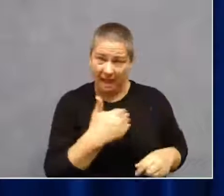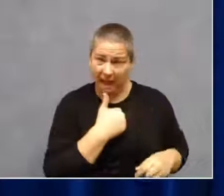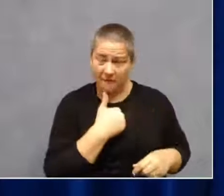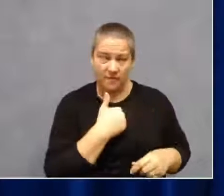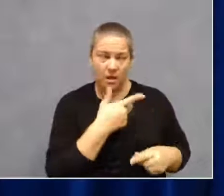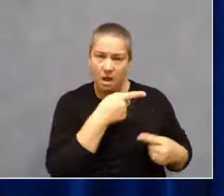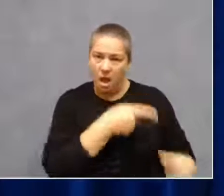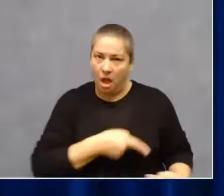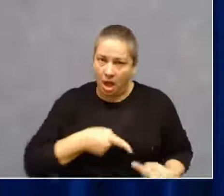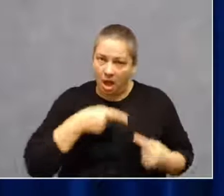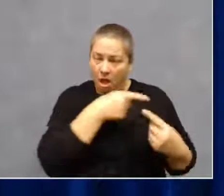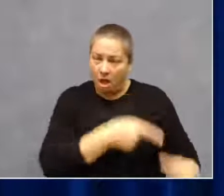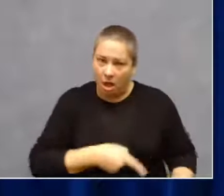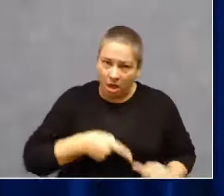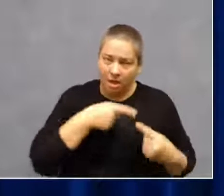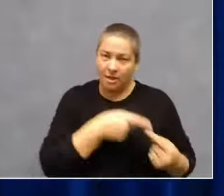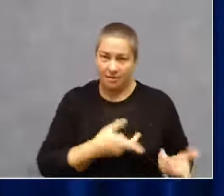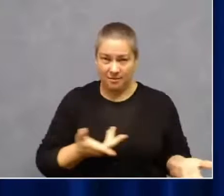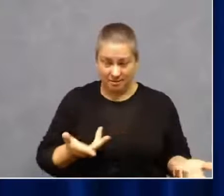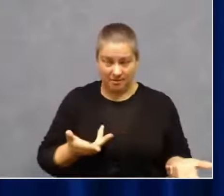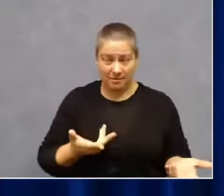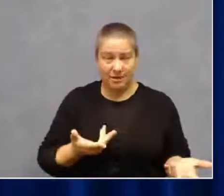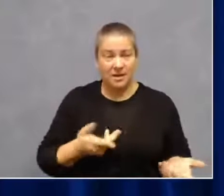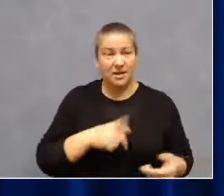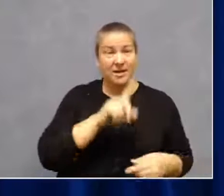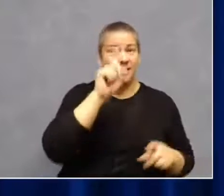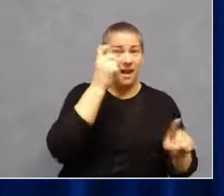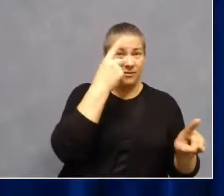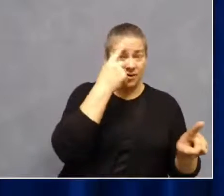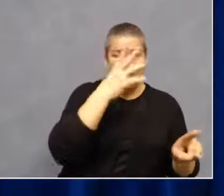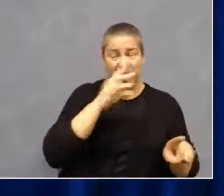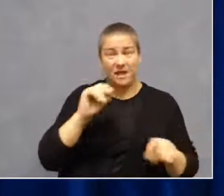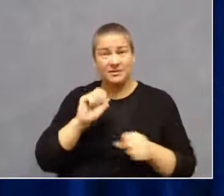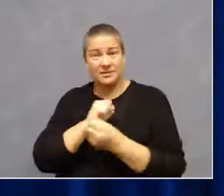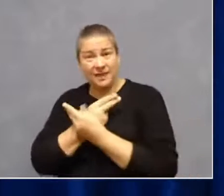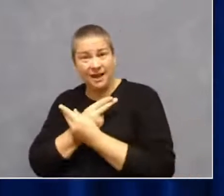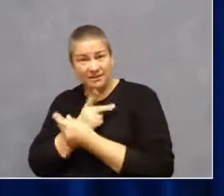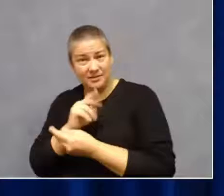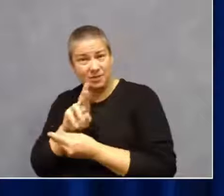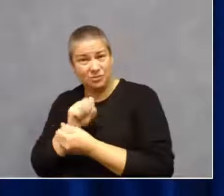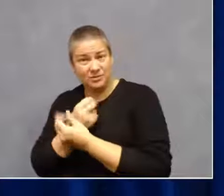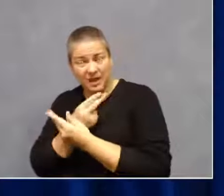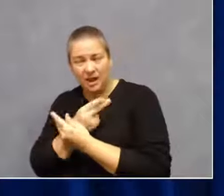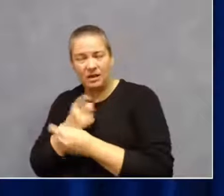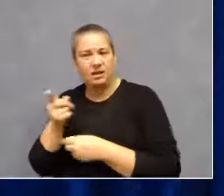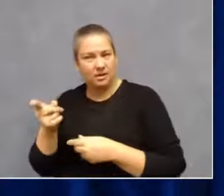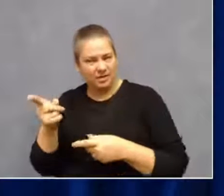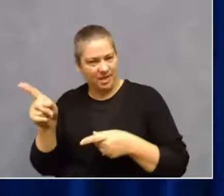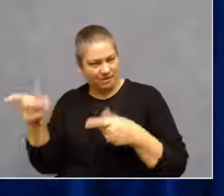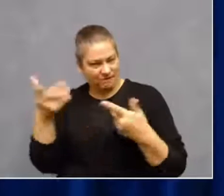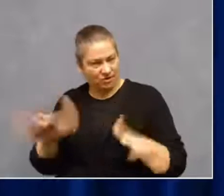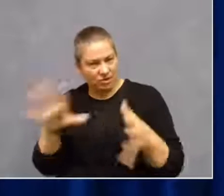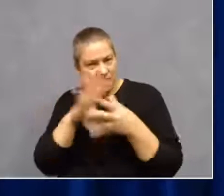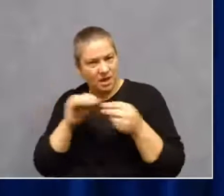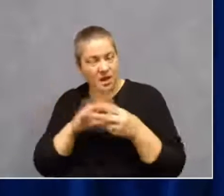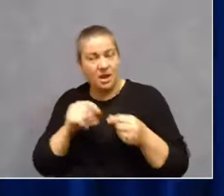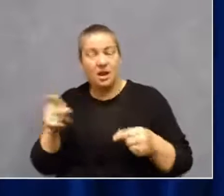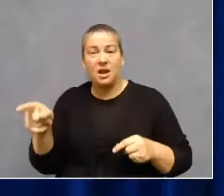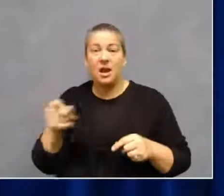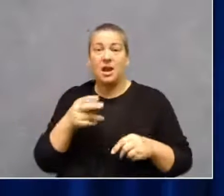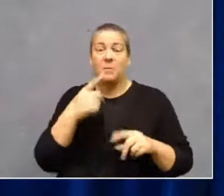Unfortunately, as Governor Beshear and Dr. Stack have said, we are seeing an unprecedented rise in cases, hospitalizations, and ICU